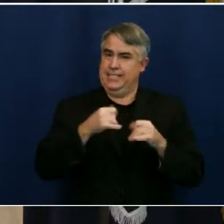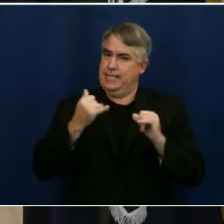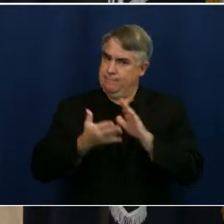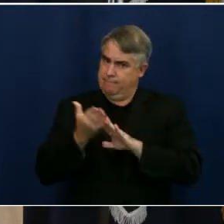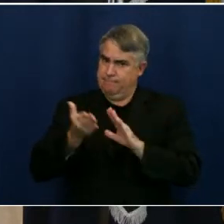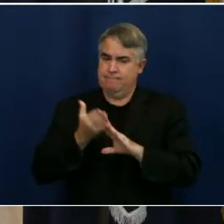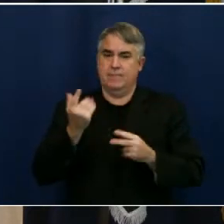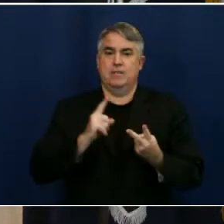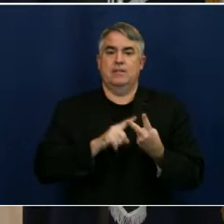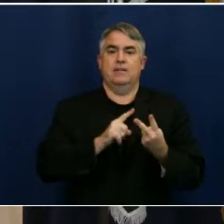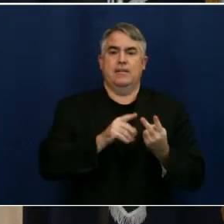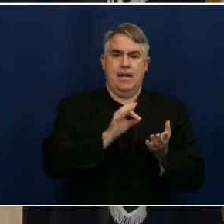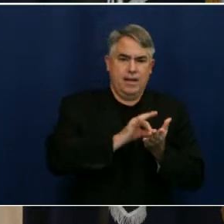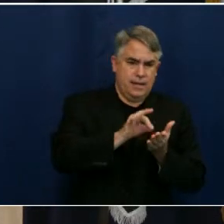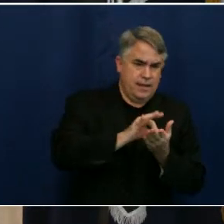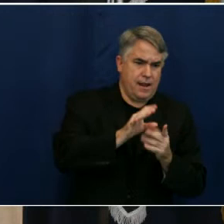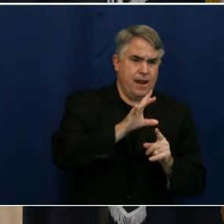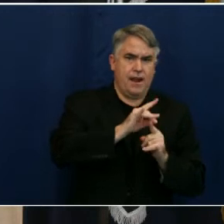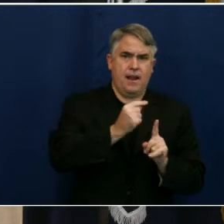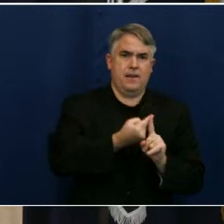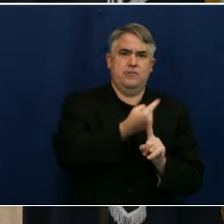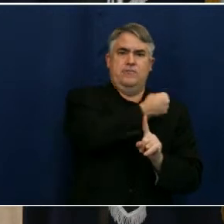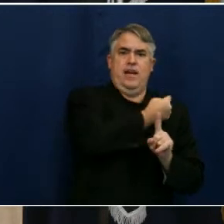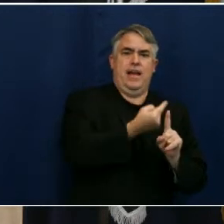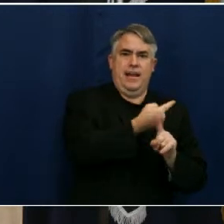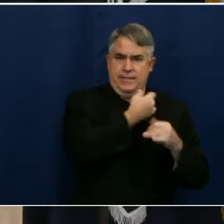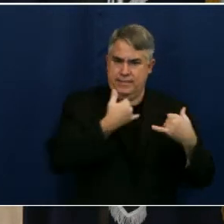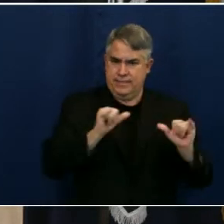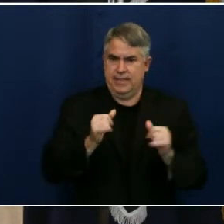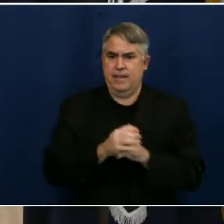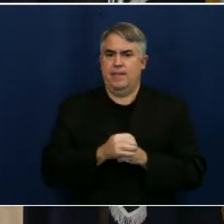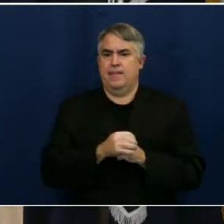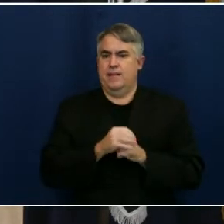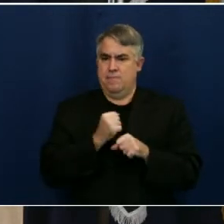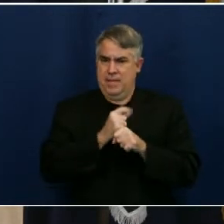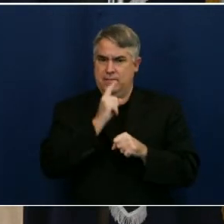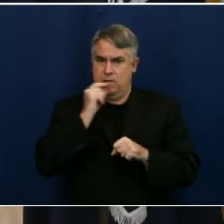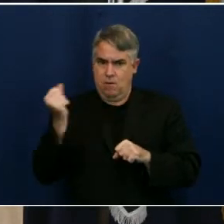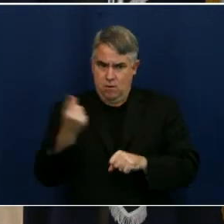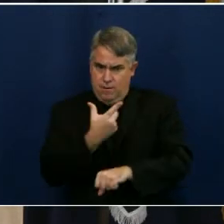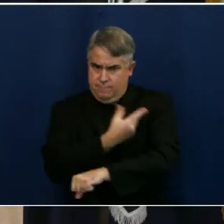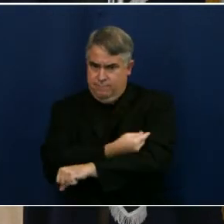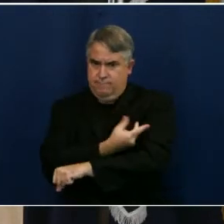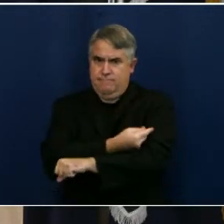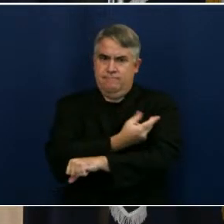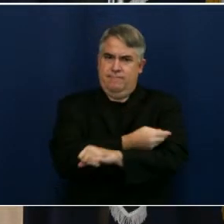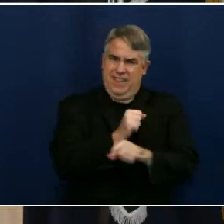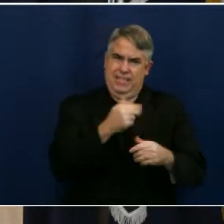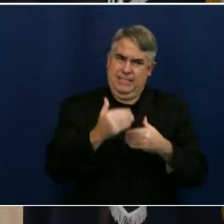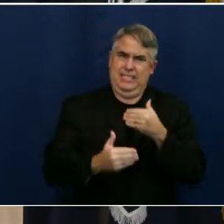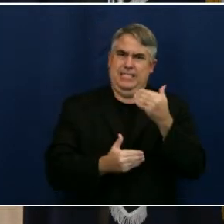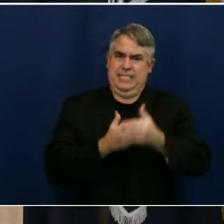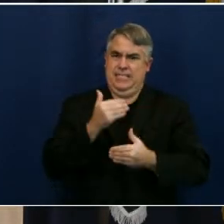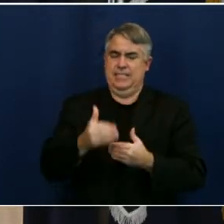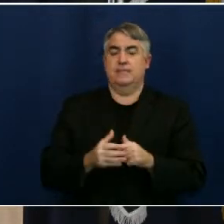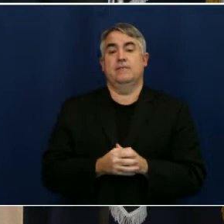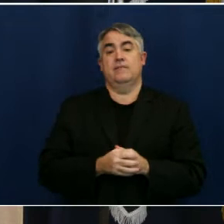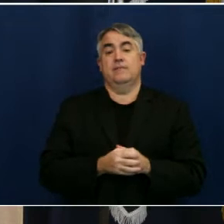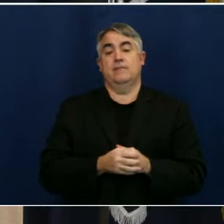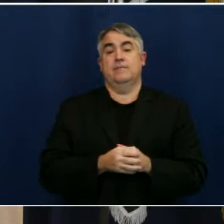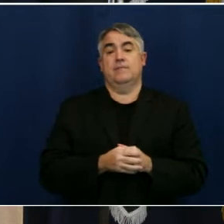vaccinated. It's important to note that we want to acknowledge that we are hearing from residents, especially those that are 75 and older, that